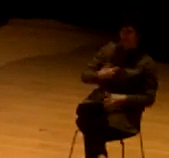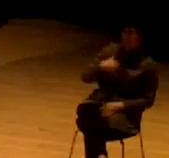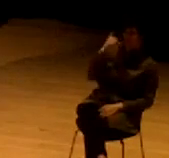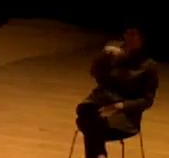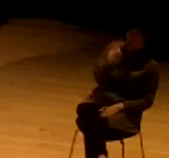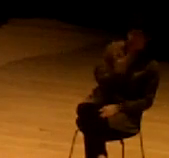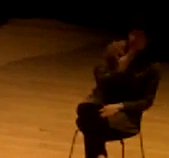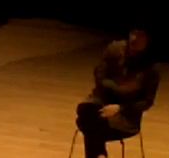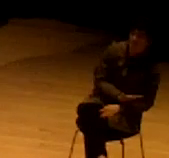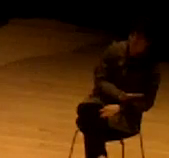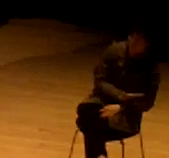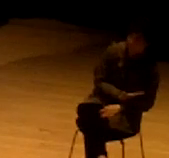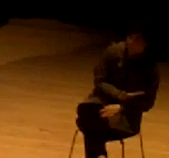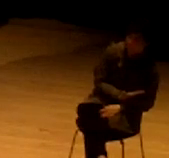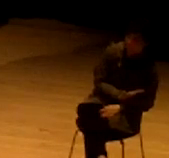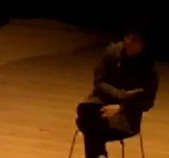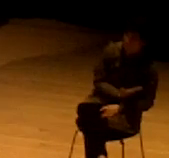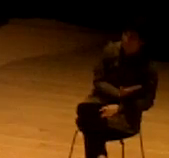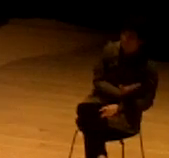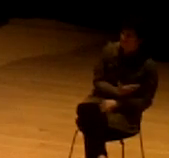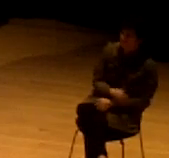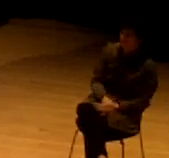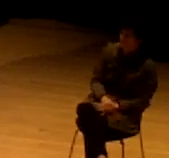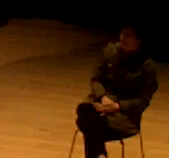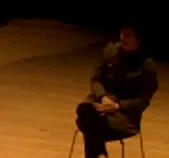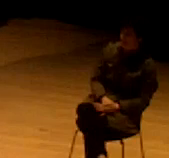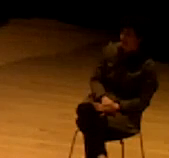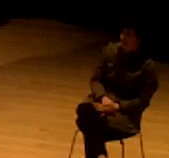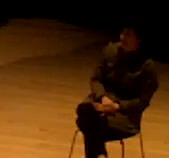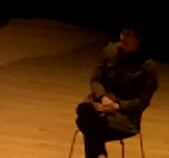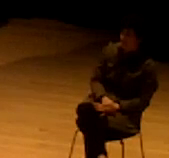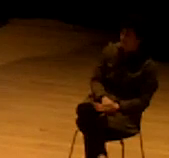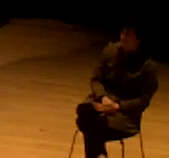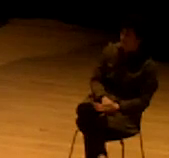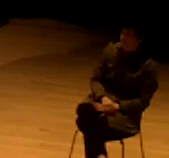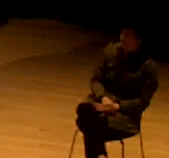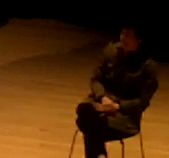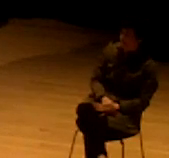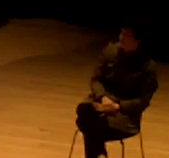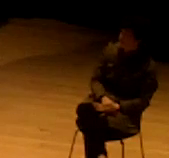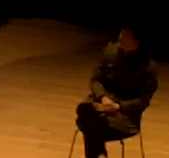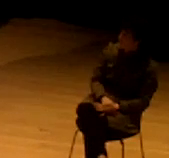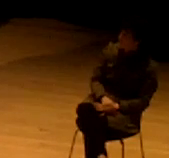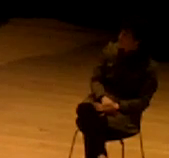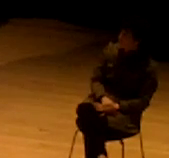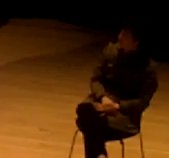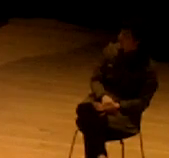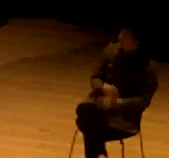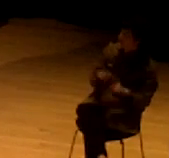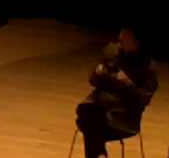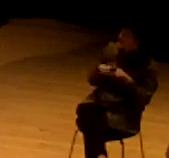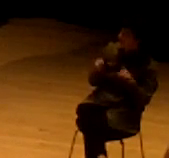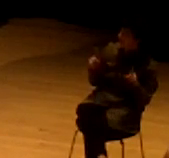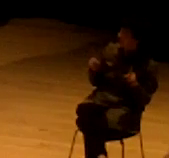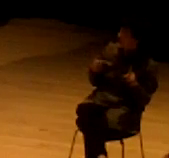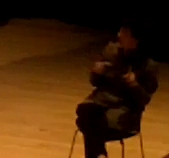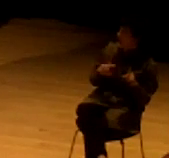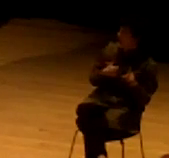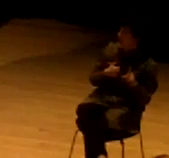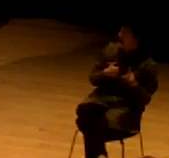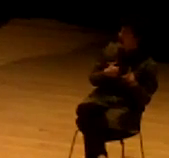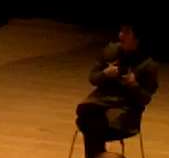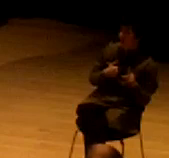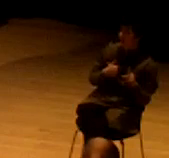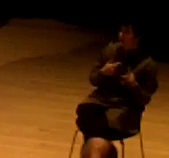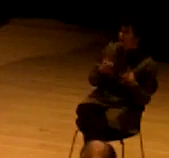this process was incredible. But, that being said, I mean, you just heard me, like, make one recording, like, of